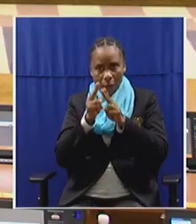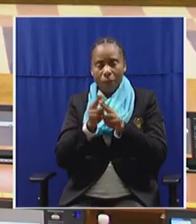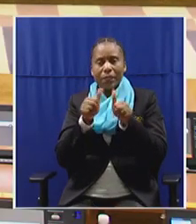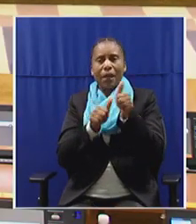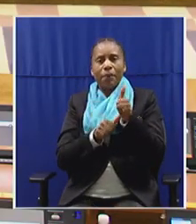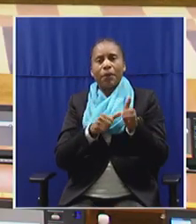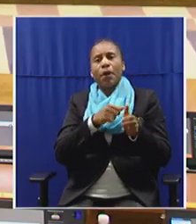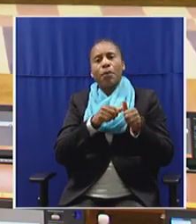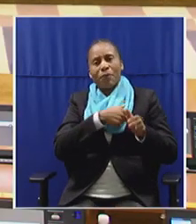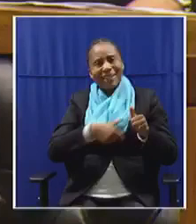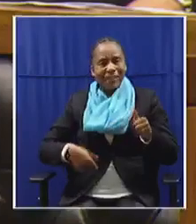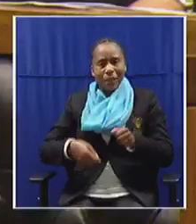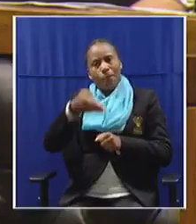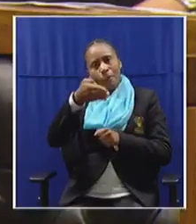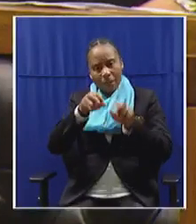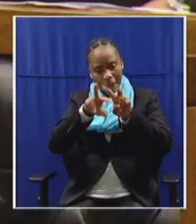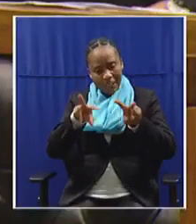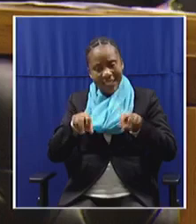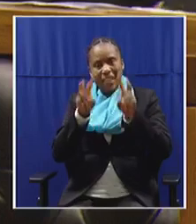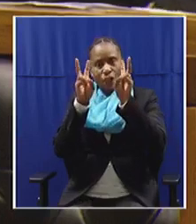Honourable Deputy President. Siyabonga.